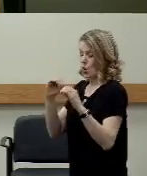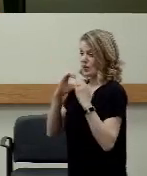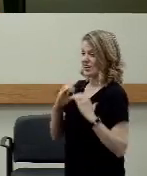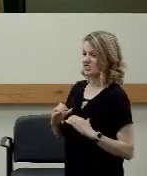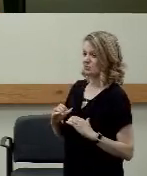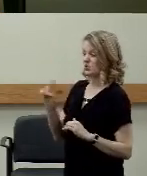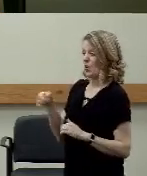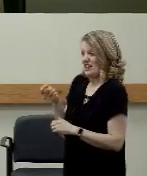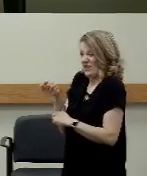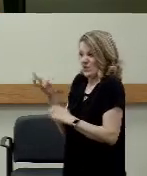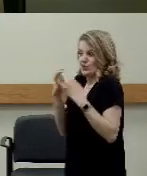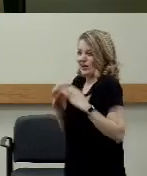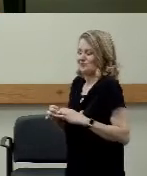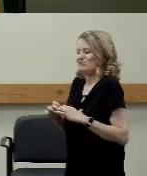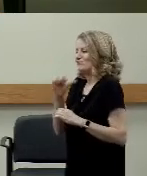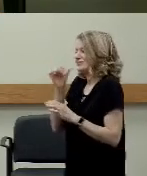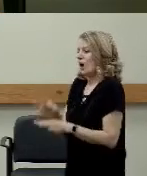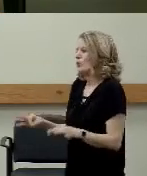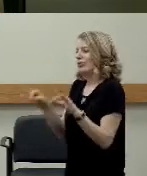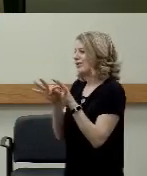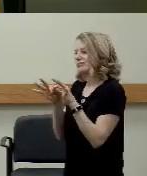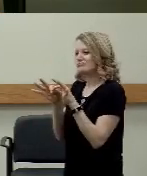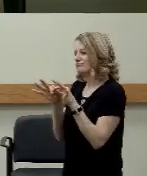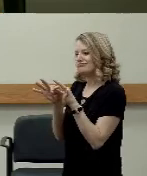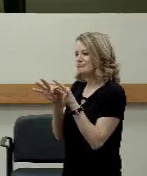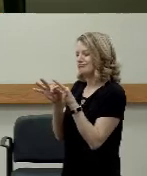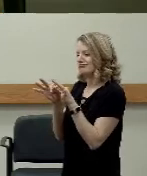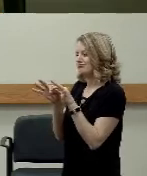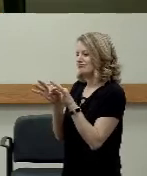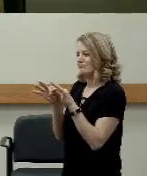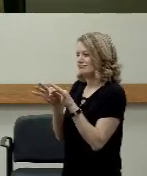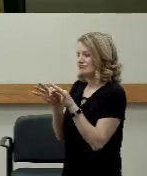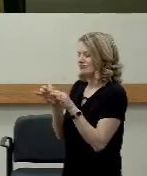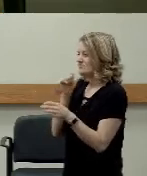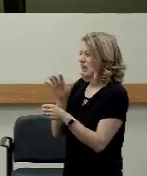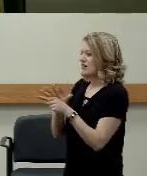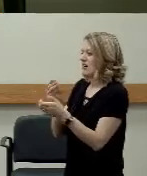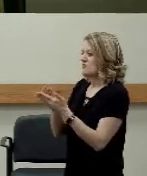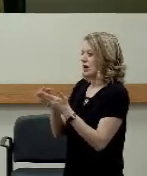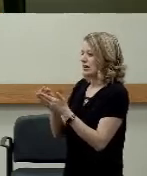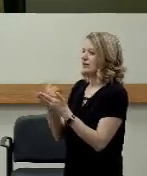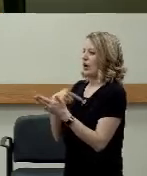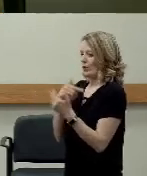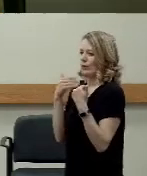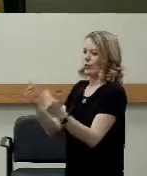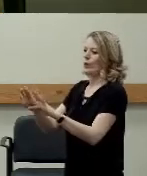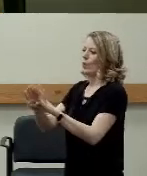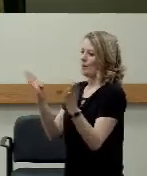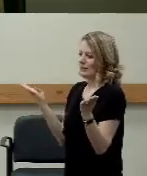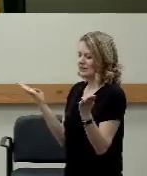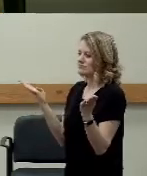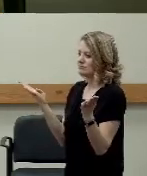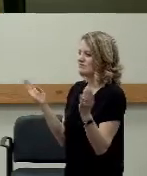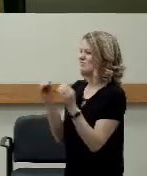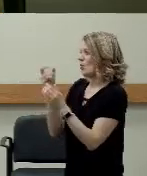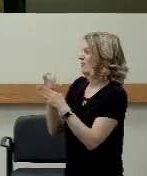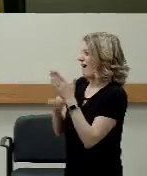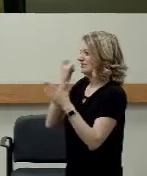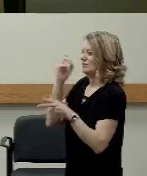just a few customers is not significant enough to justify opening up to all that overhead and